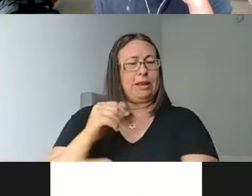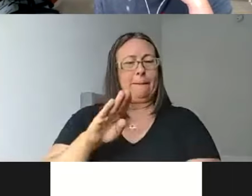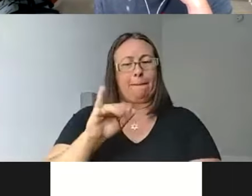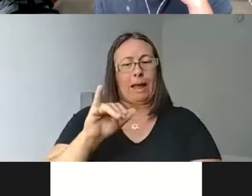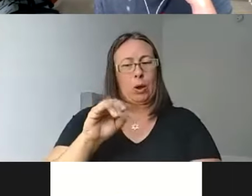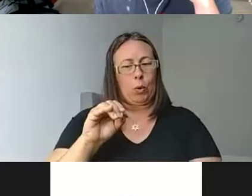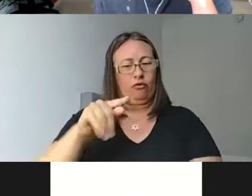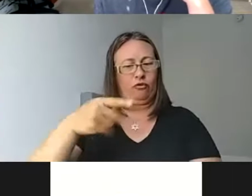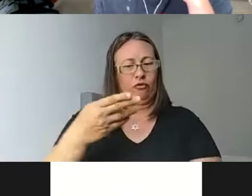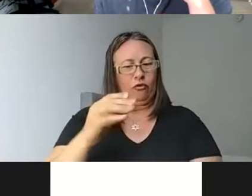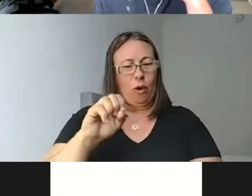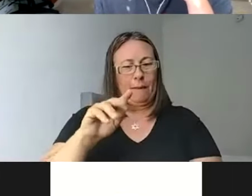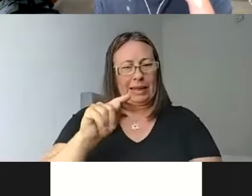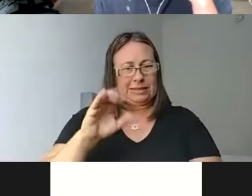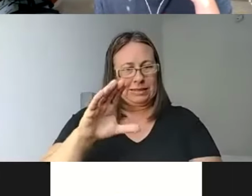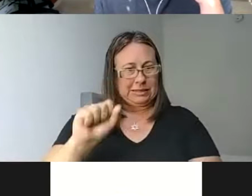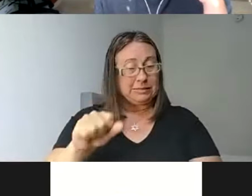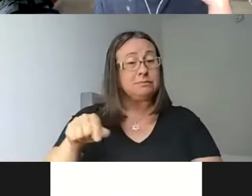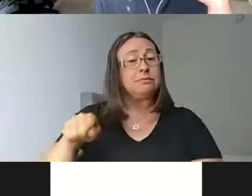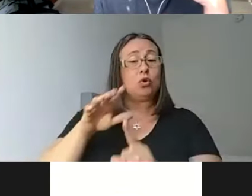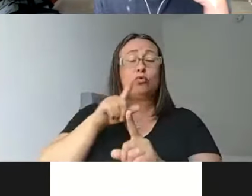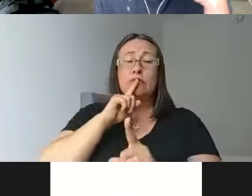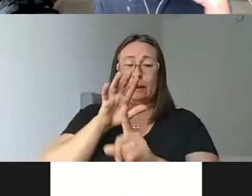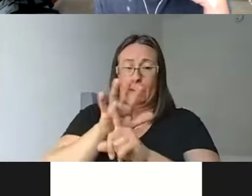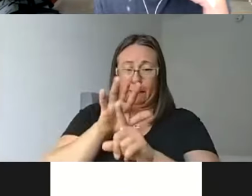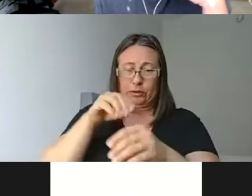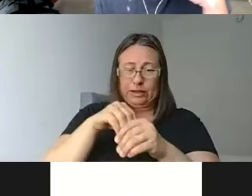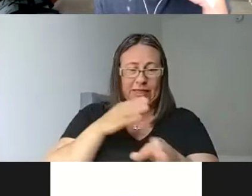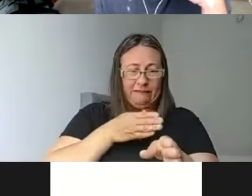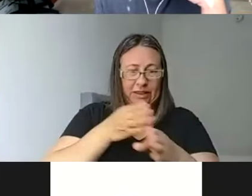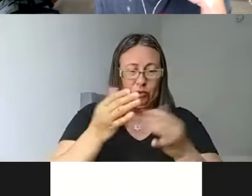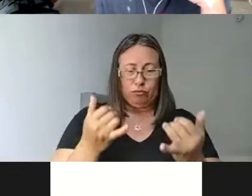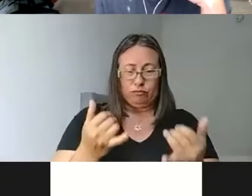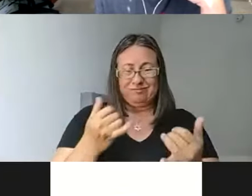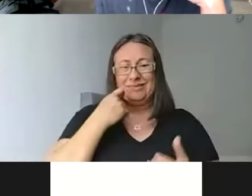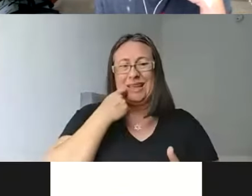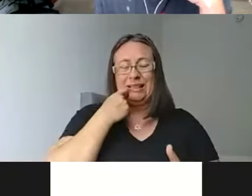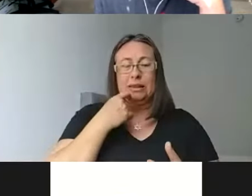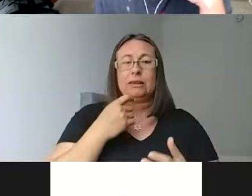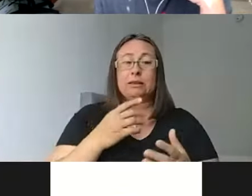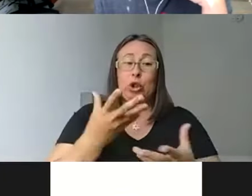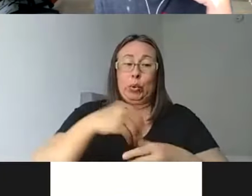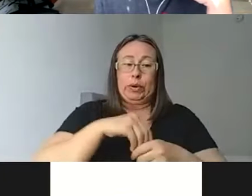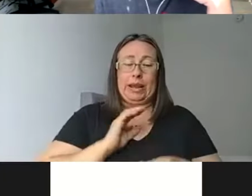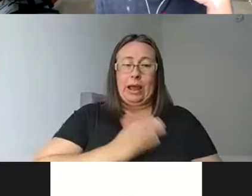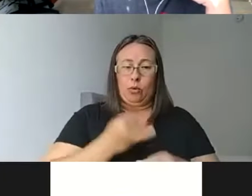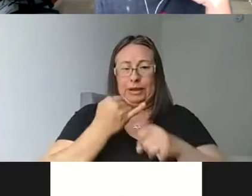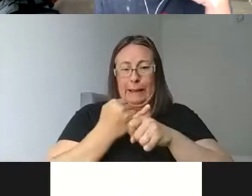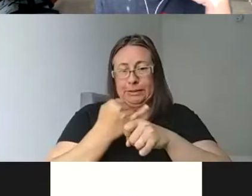been, really popular in the field lately, and even on our campus, a lot of people are working